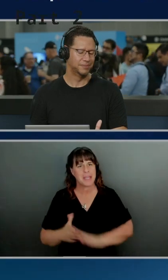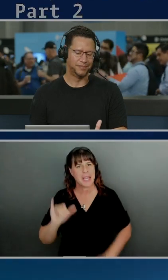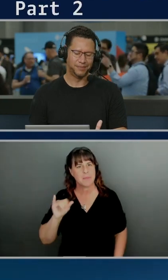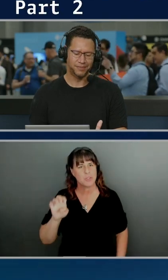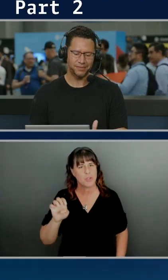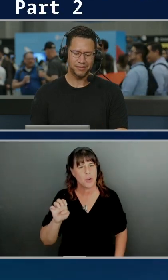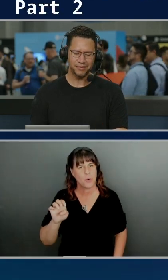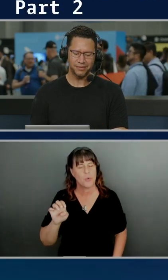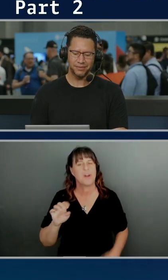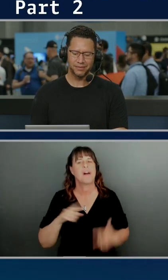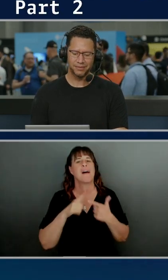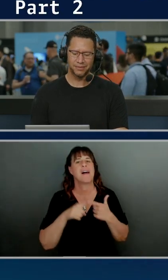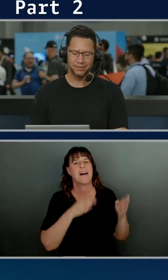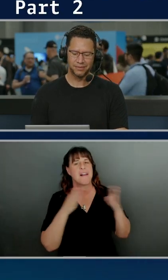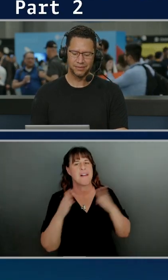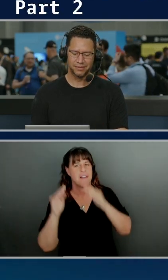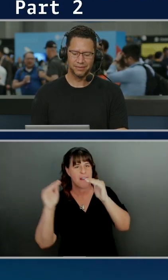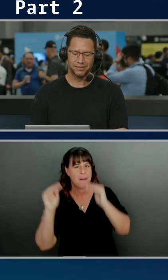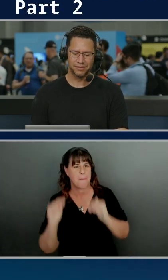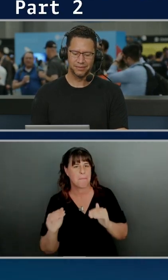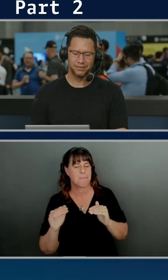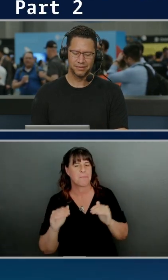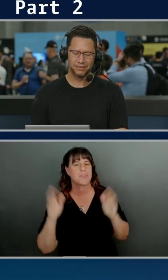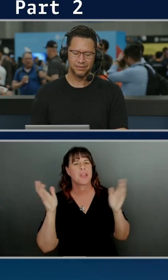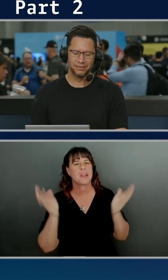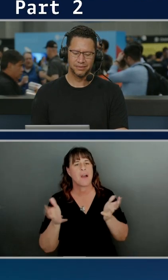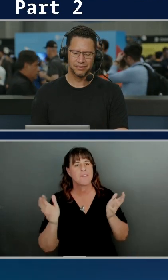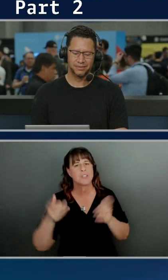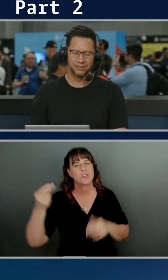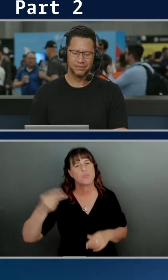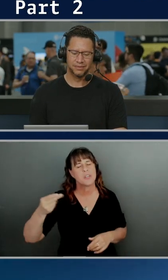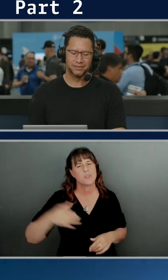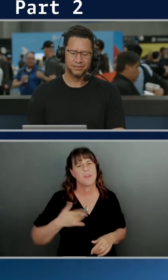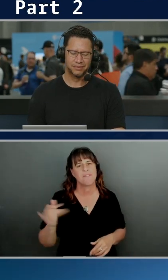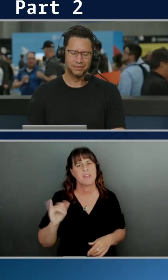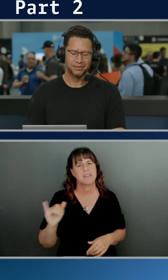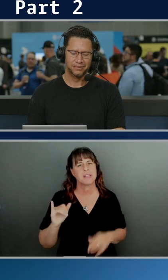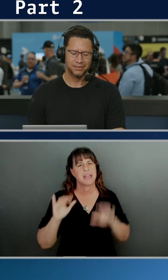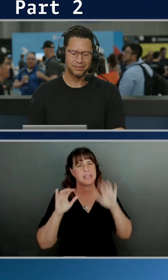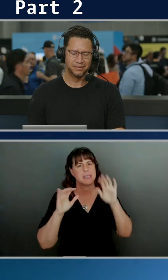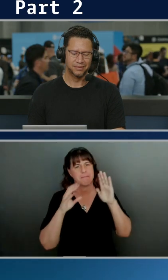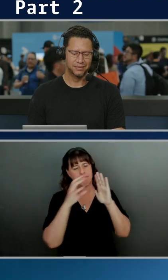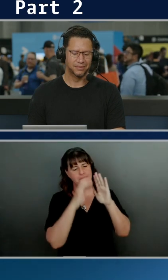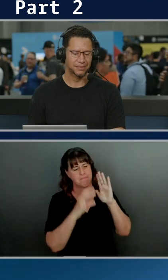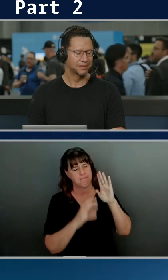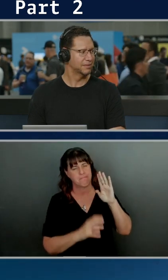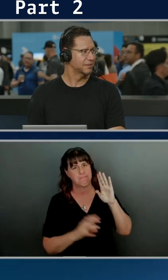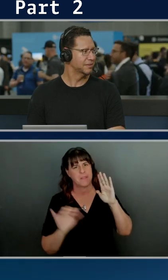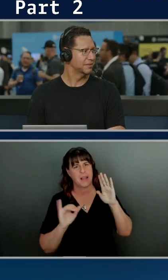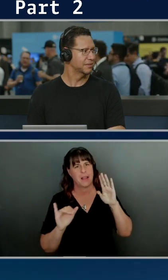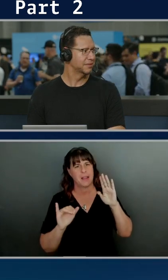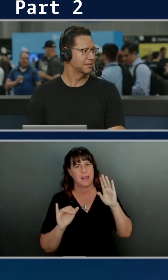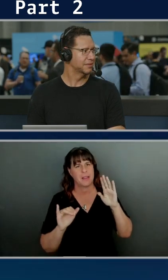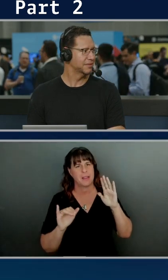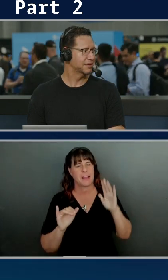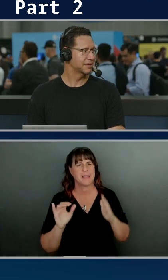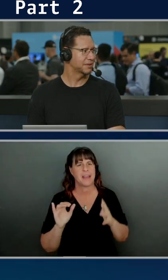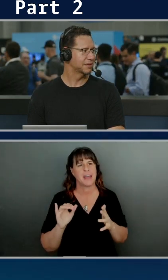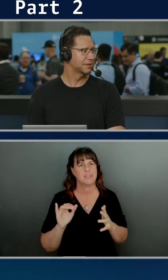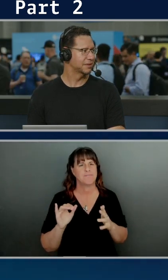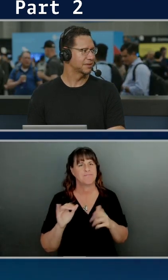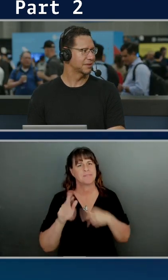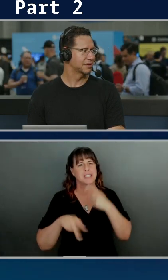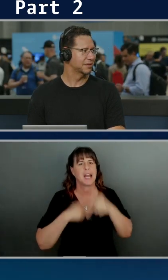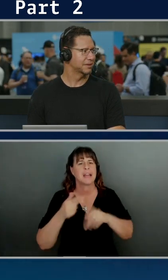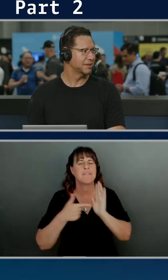part, here's the conversational history. This feels like it's giving it kind of like that few shot type of examples